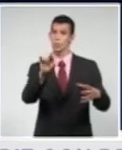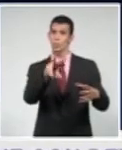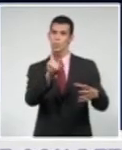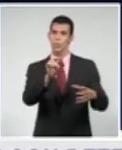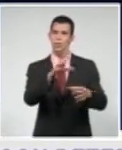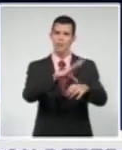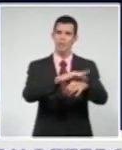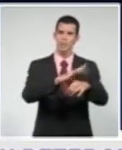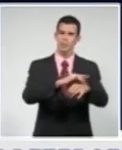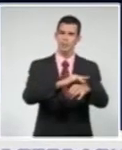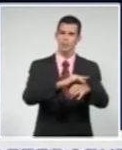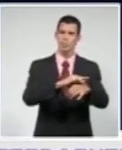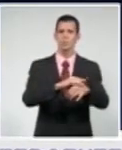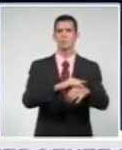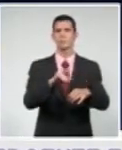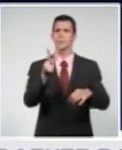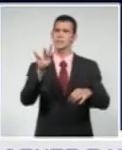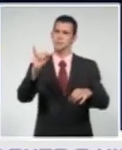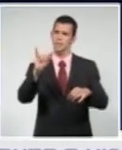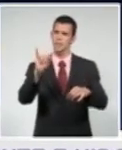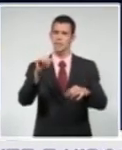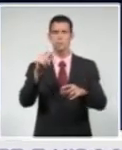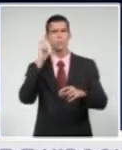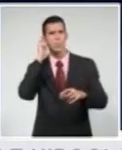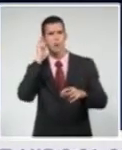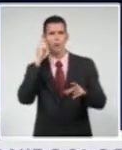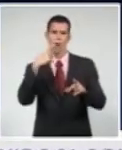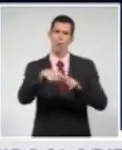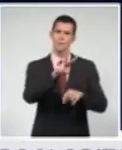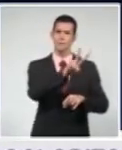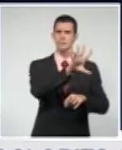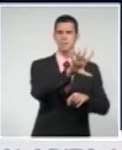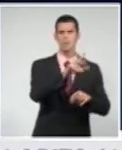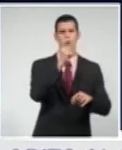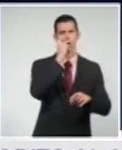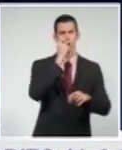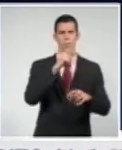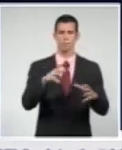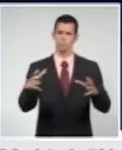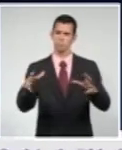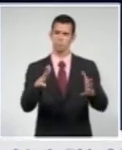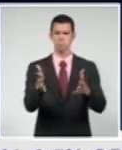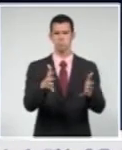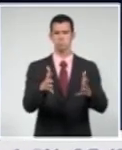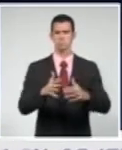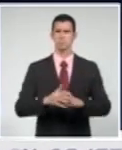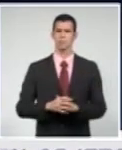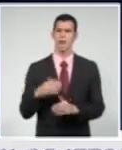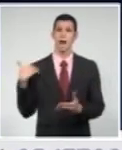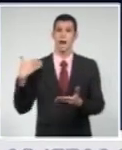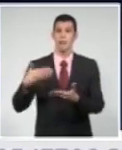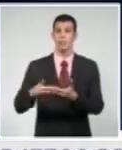58.3% of the 48 cases yesterday were asymptomatic at the time of testing,